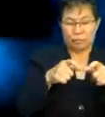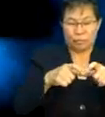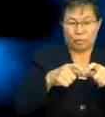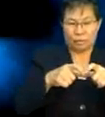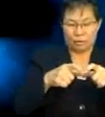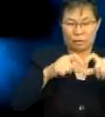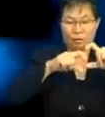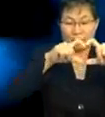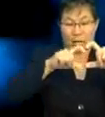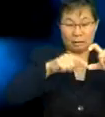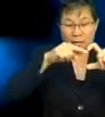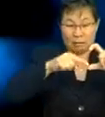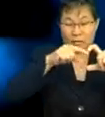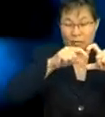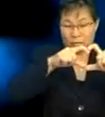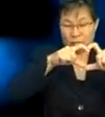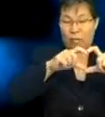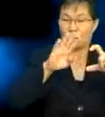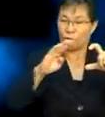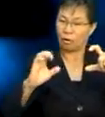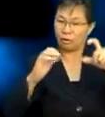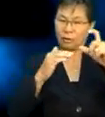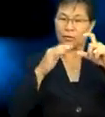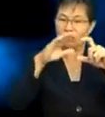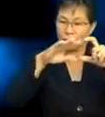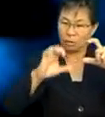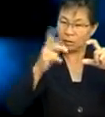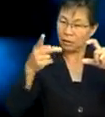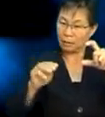of approximately 400 kilometers